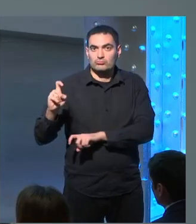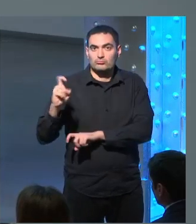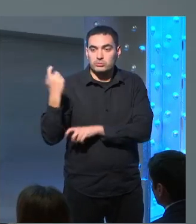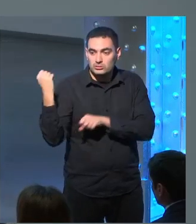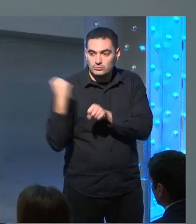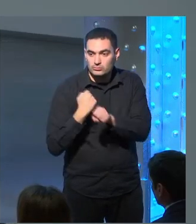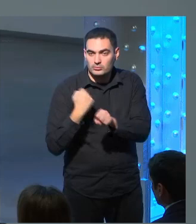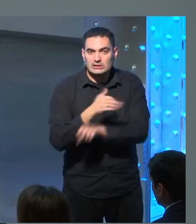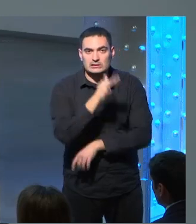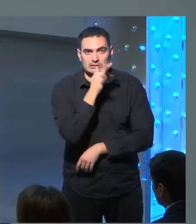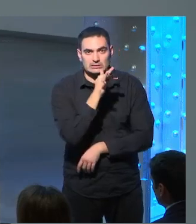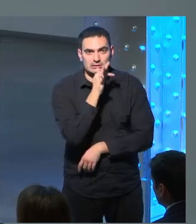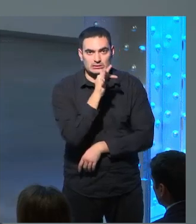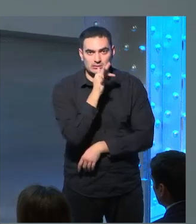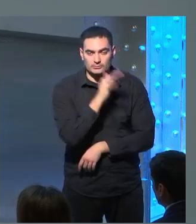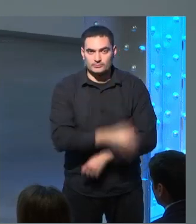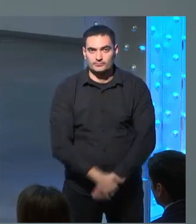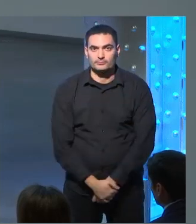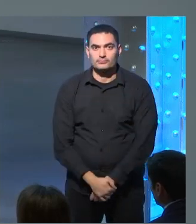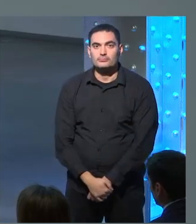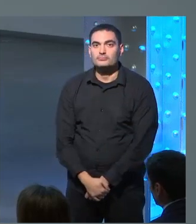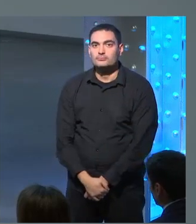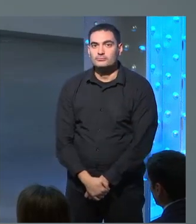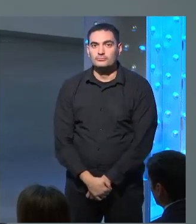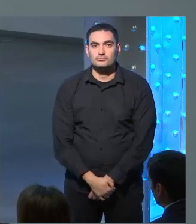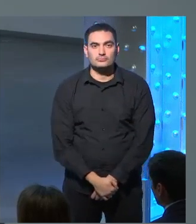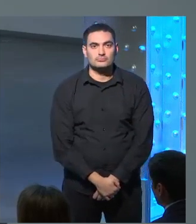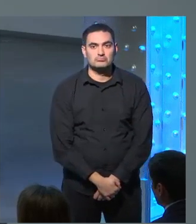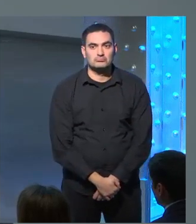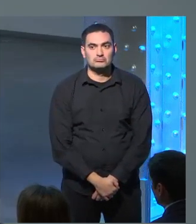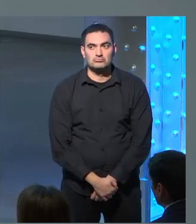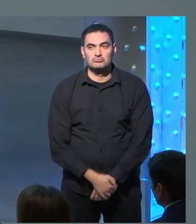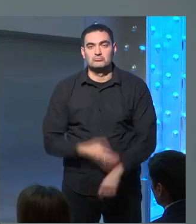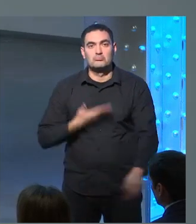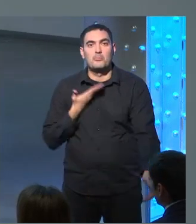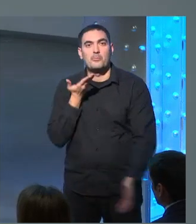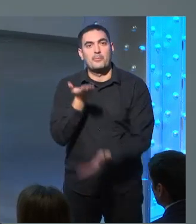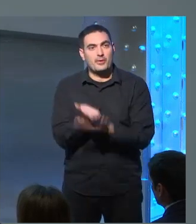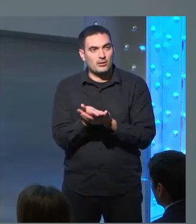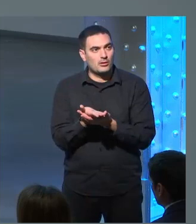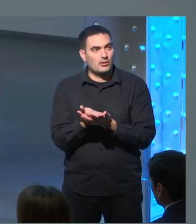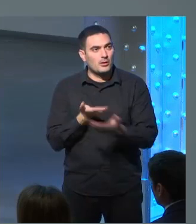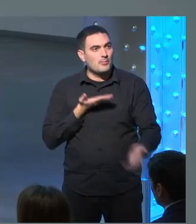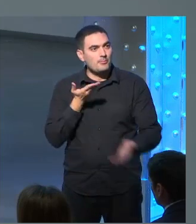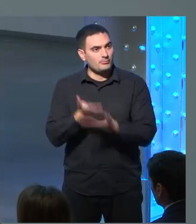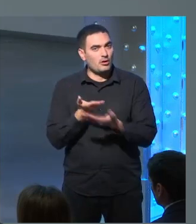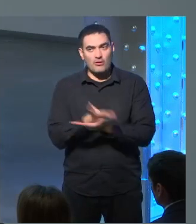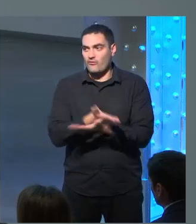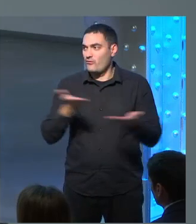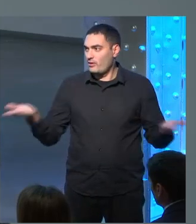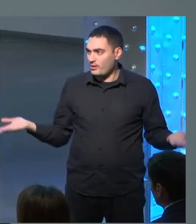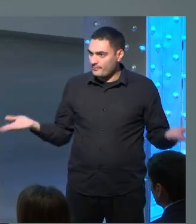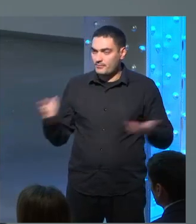of talent that has not been able to obtain the opportunities that they deserved through a job. And